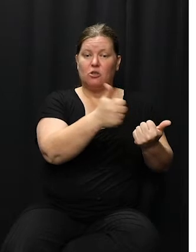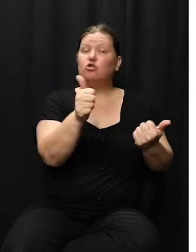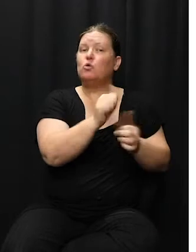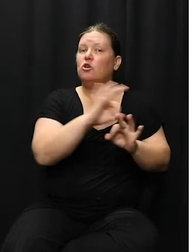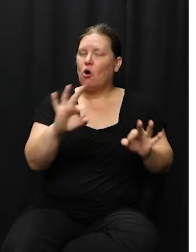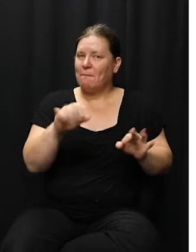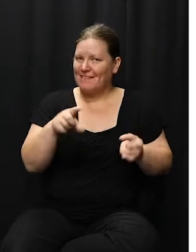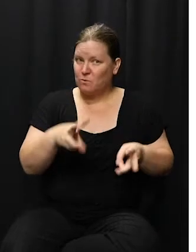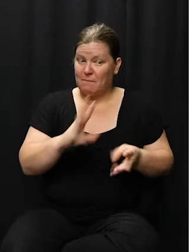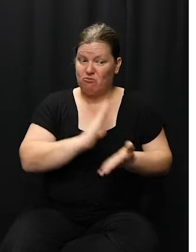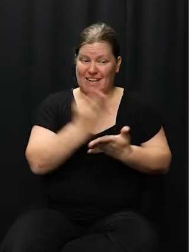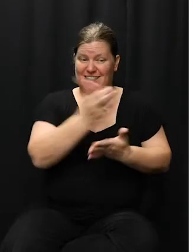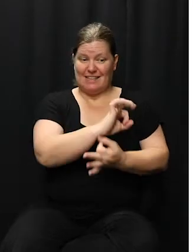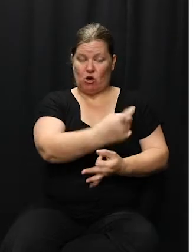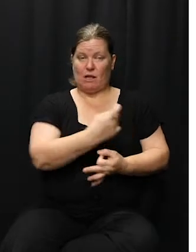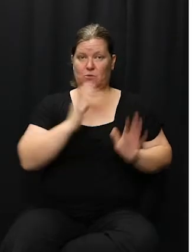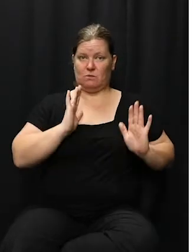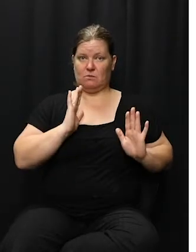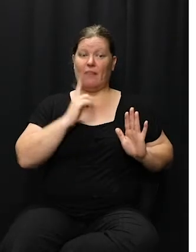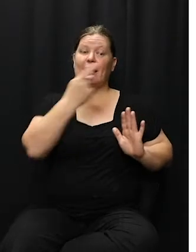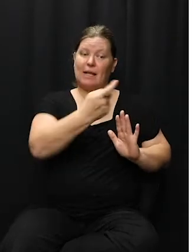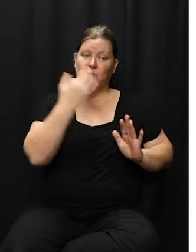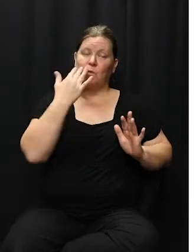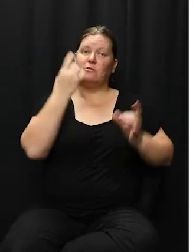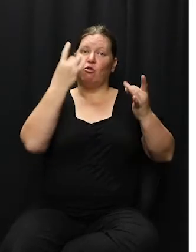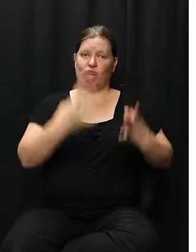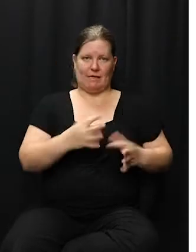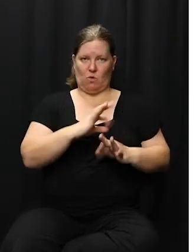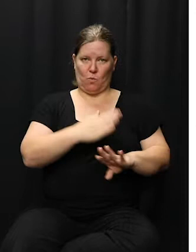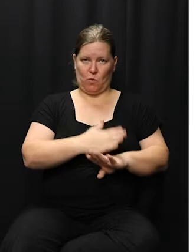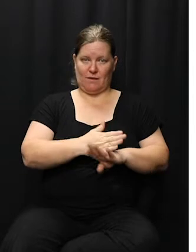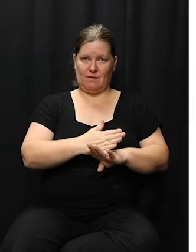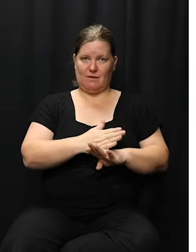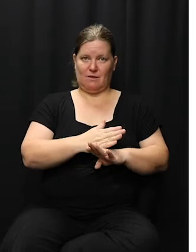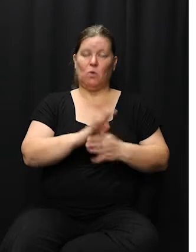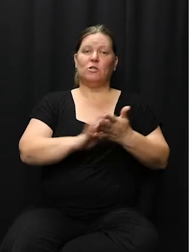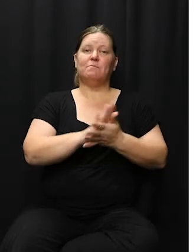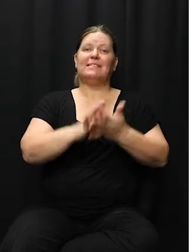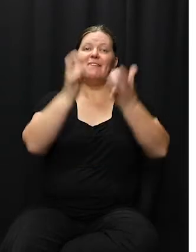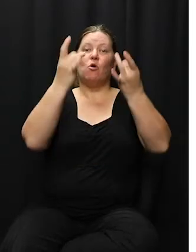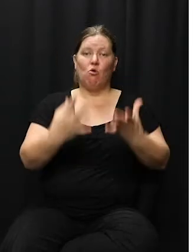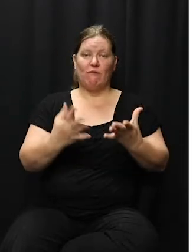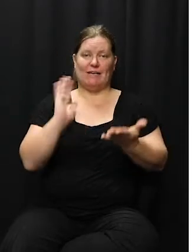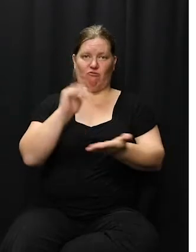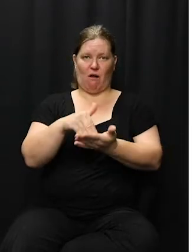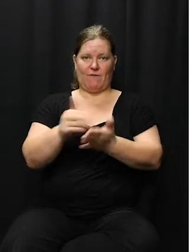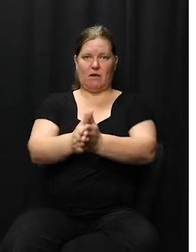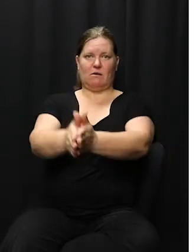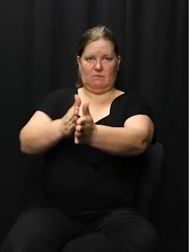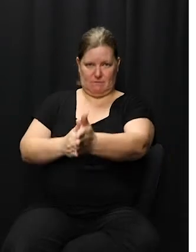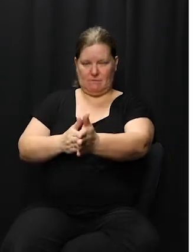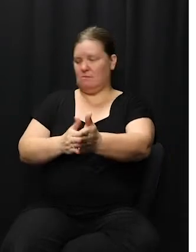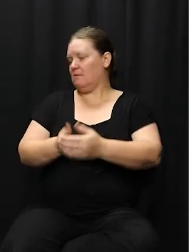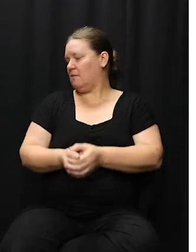then it shouldn't be this way, but the reality is they're not going to actually come to us. They come to us when it isn't working out there. So